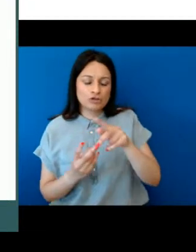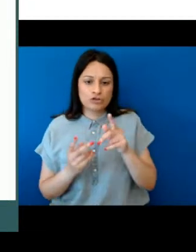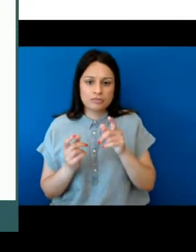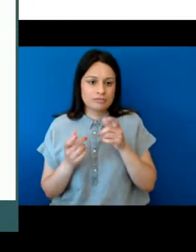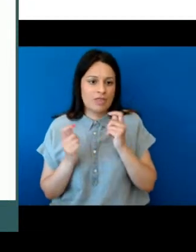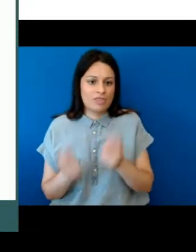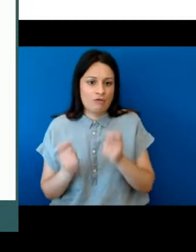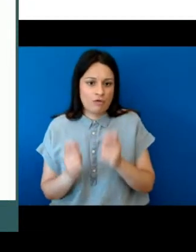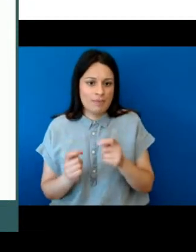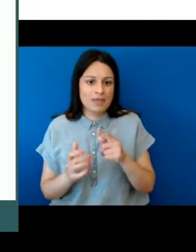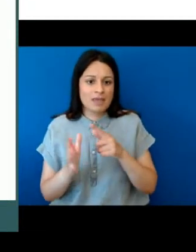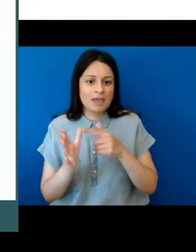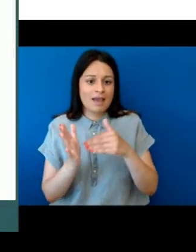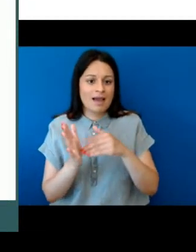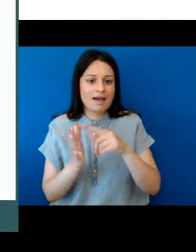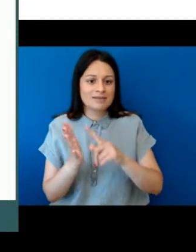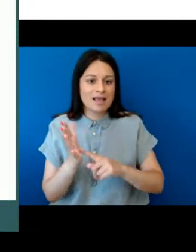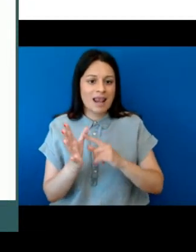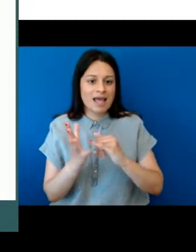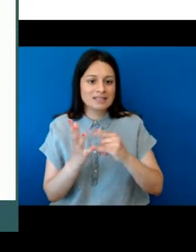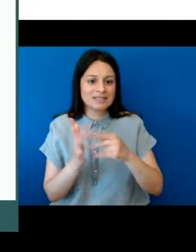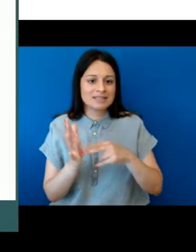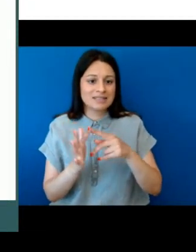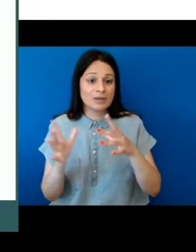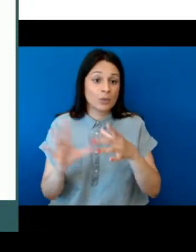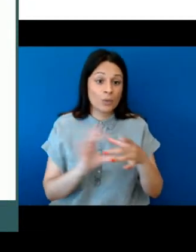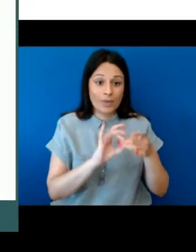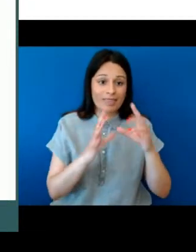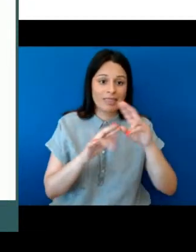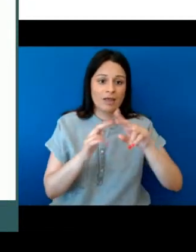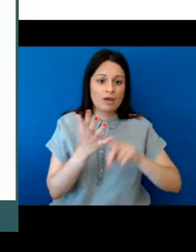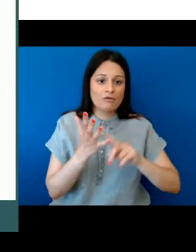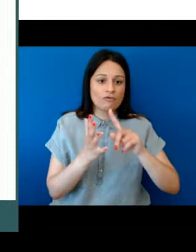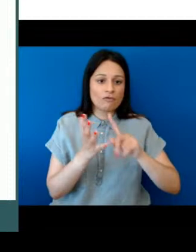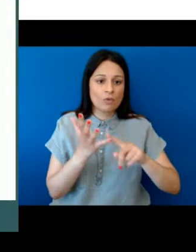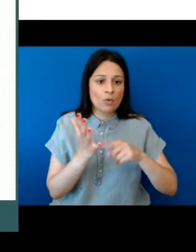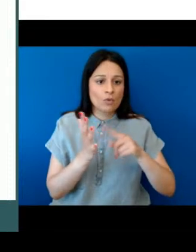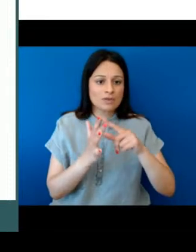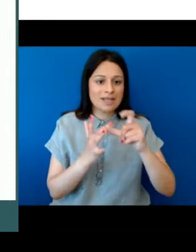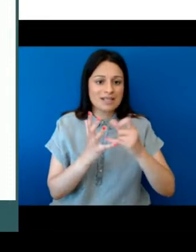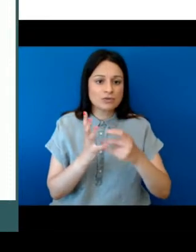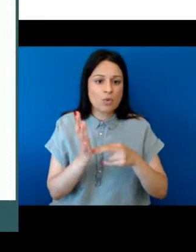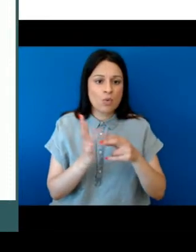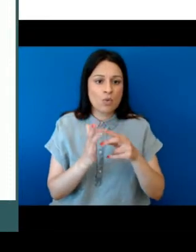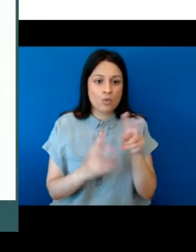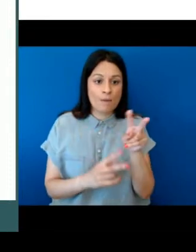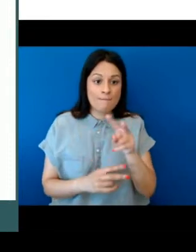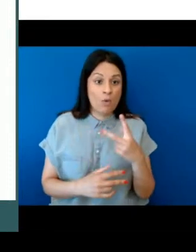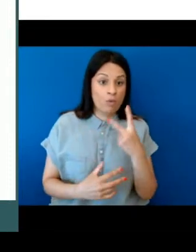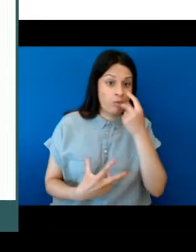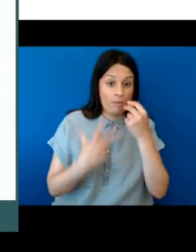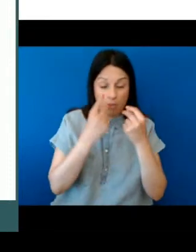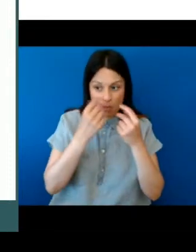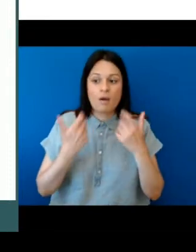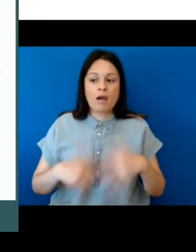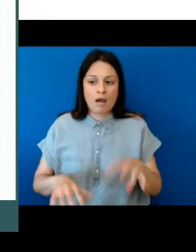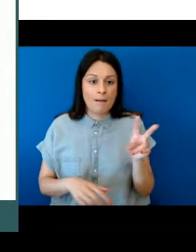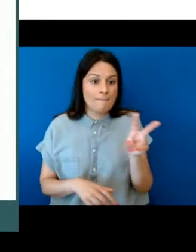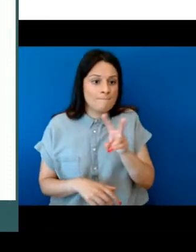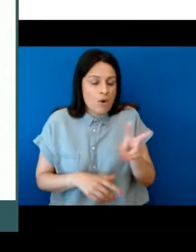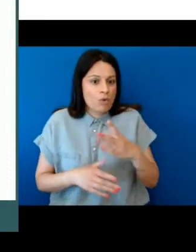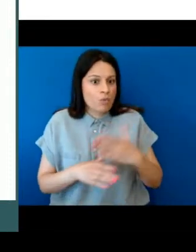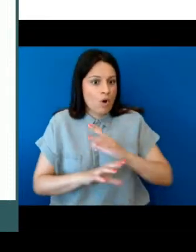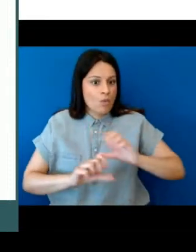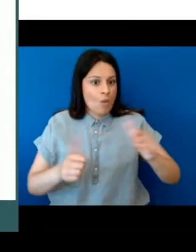used together in a fixed dose combination spray are more effective than either alone. And this is